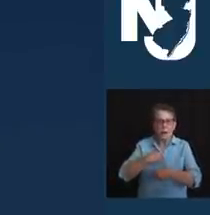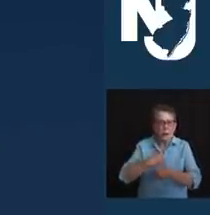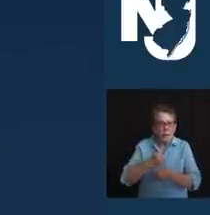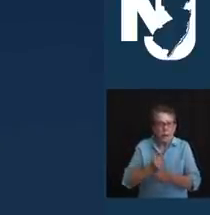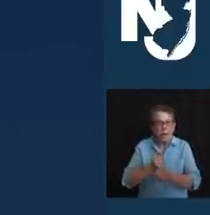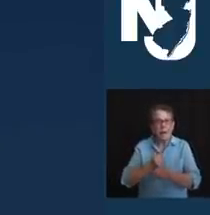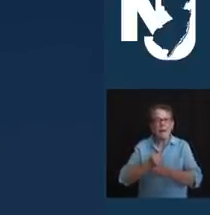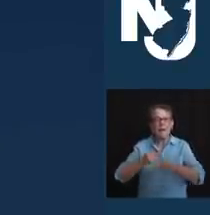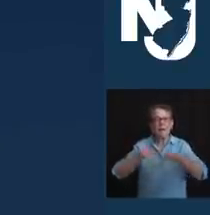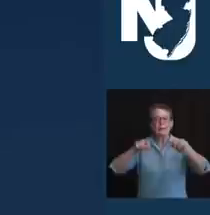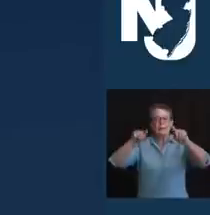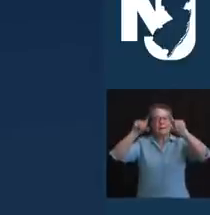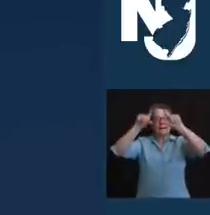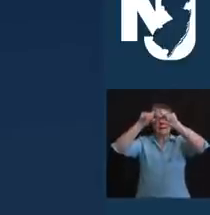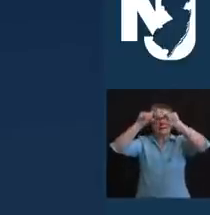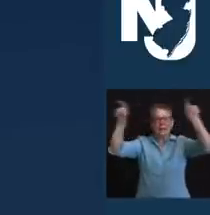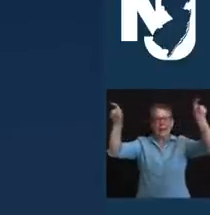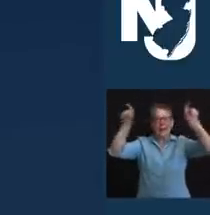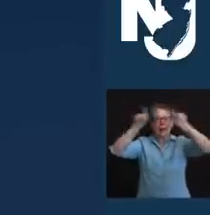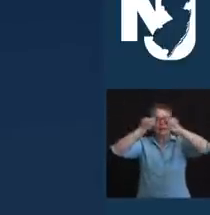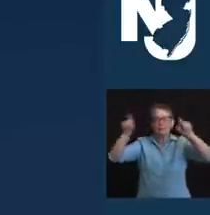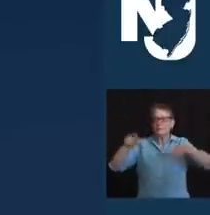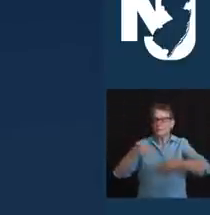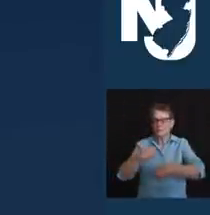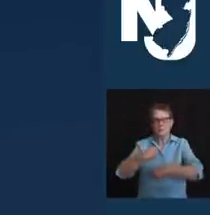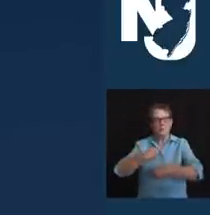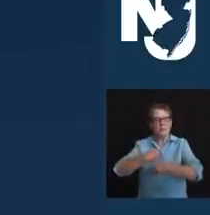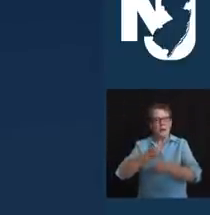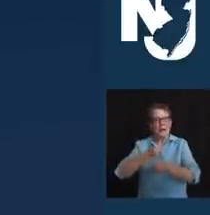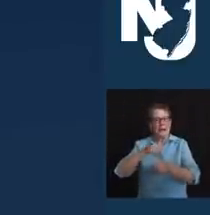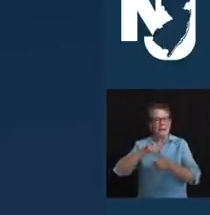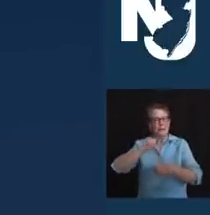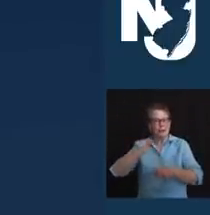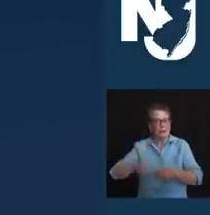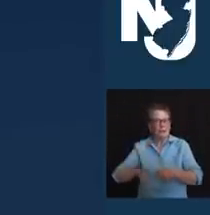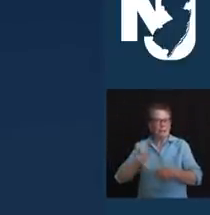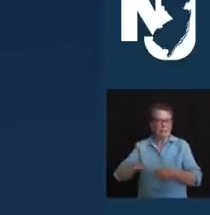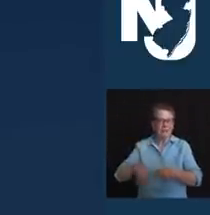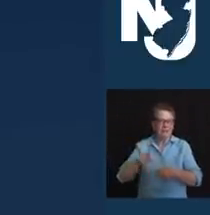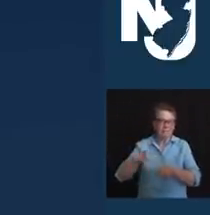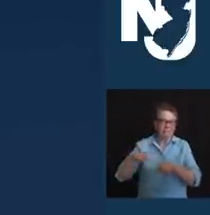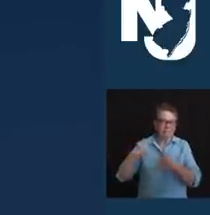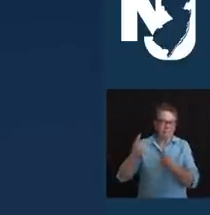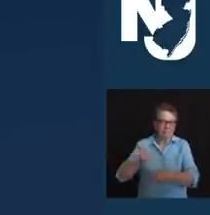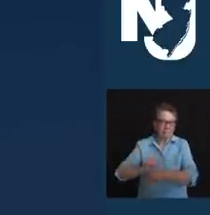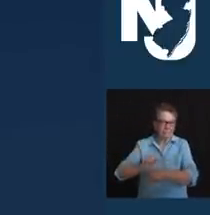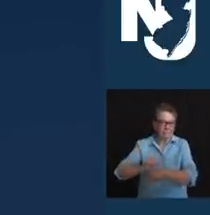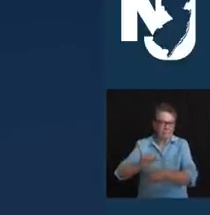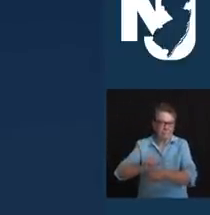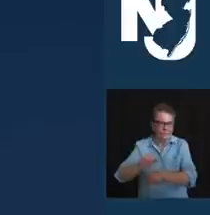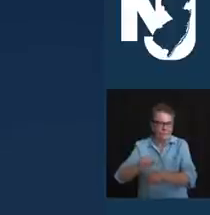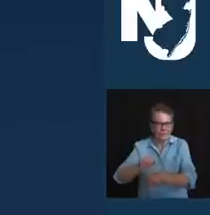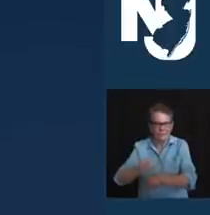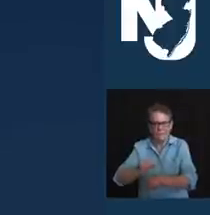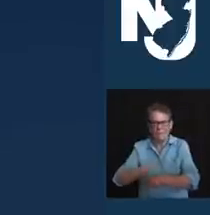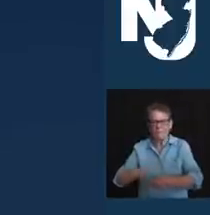manufacture light bulbs at the former Westinghouse factory, working alongside her mom, by the way. And she was also a steel